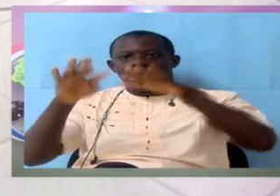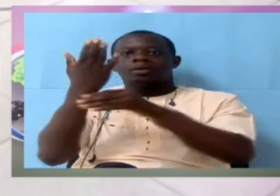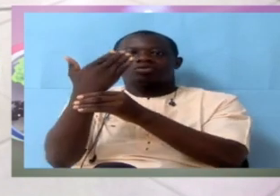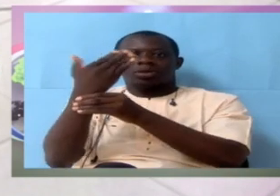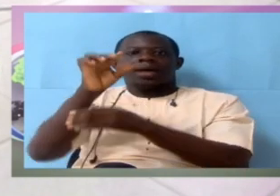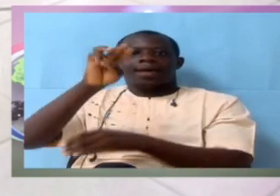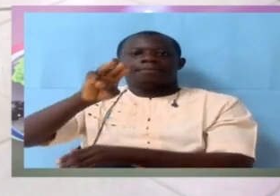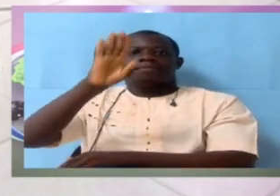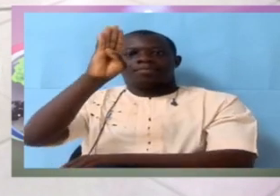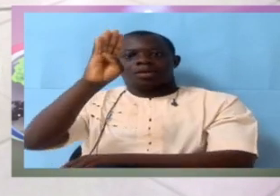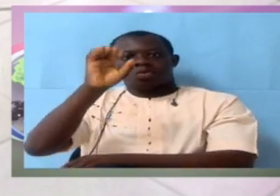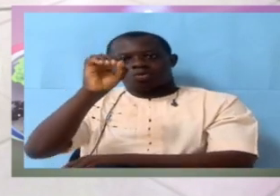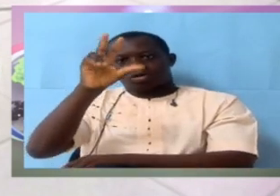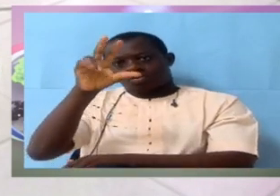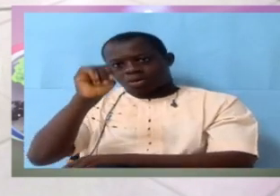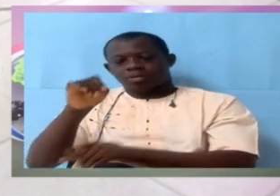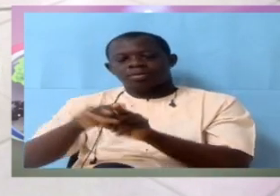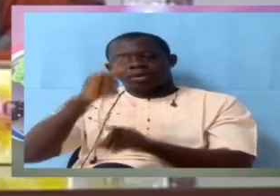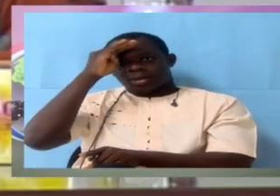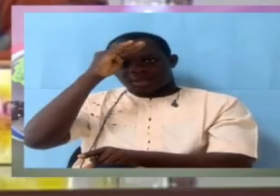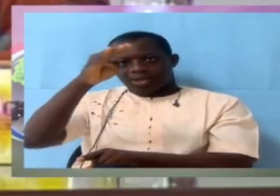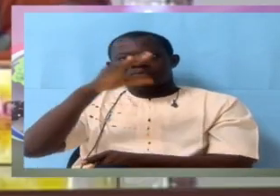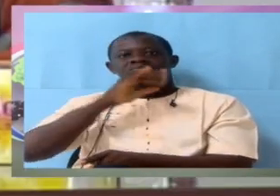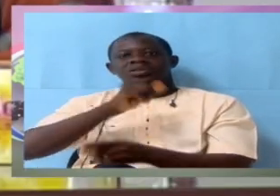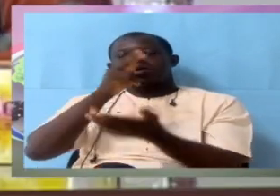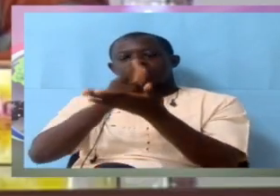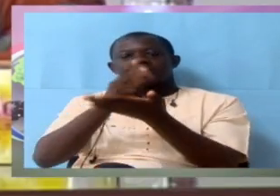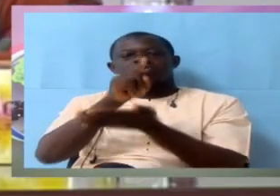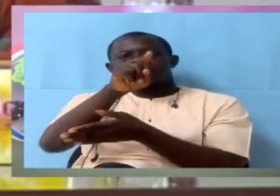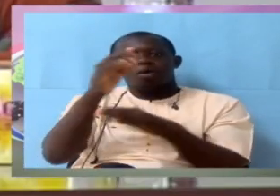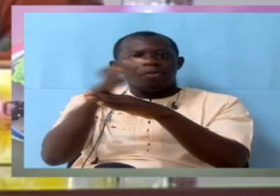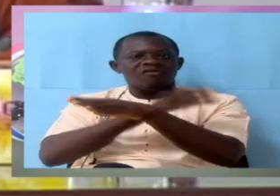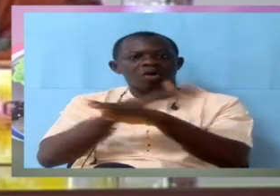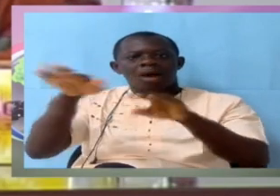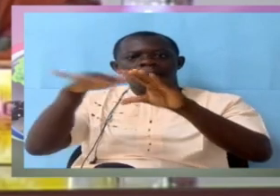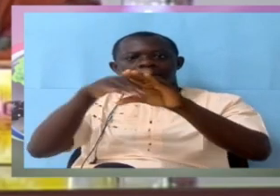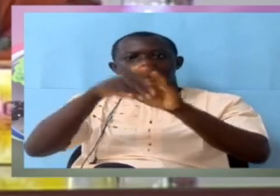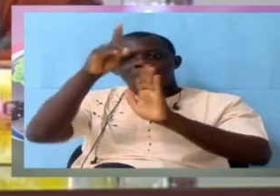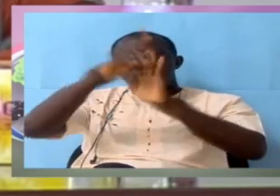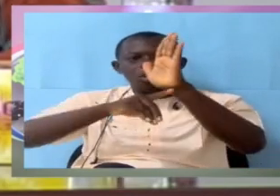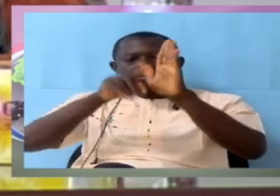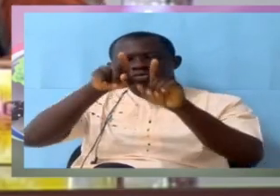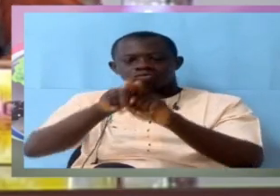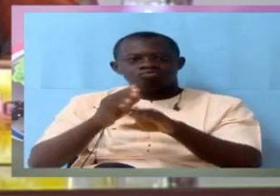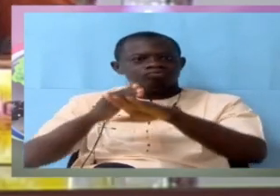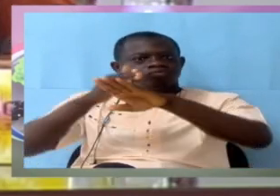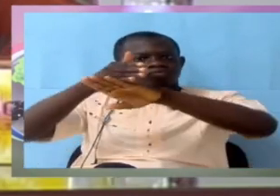Thank you, Mr. Witness. When you joined the program, did you continue your conventional